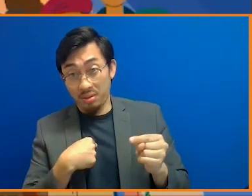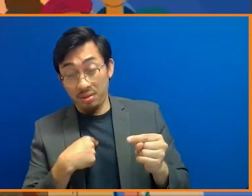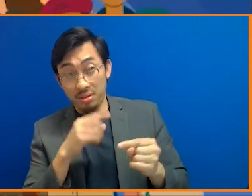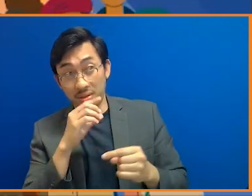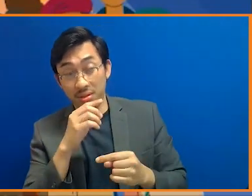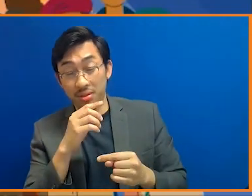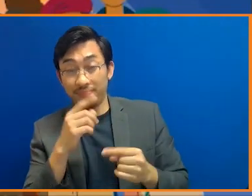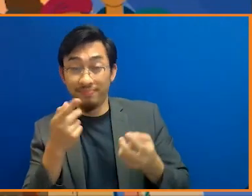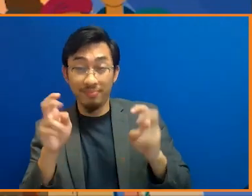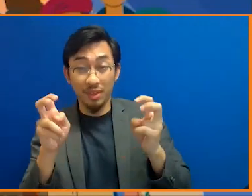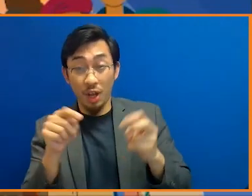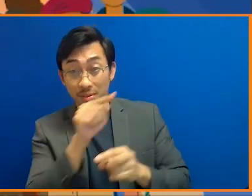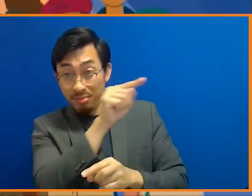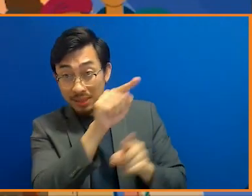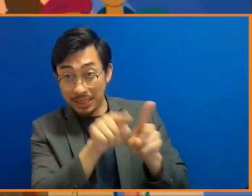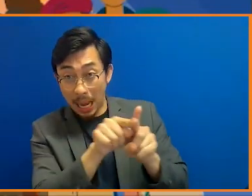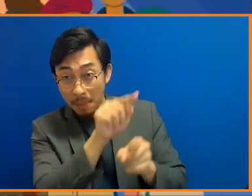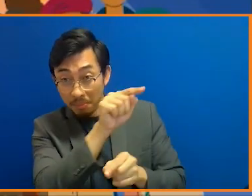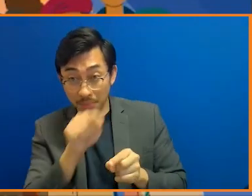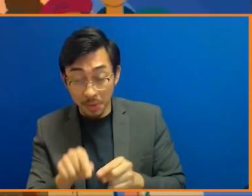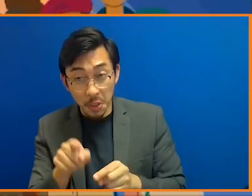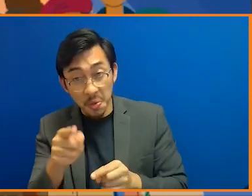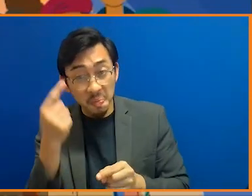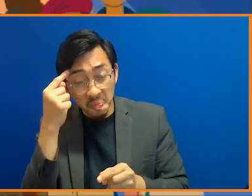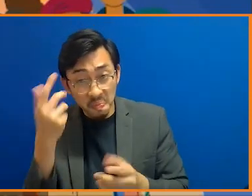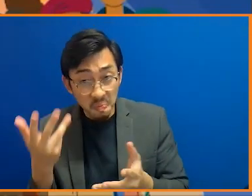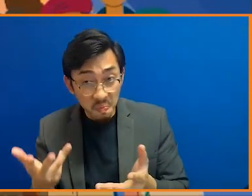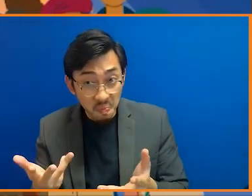That's the context that I'm talking about actually.